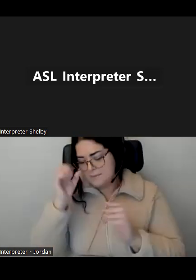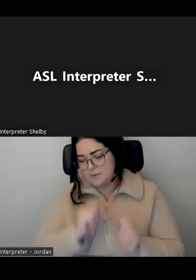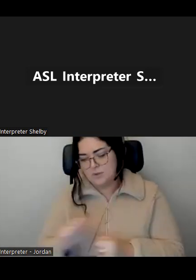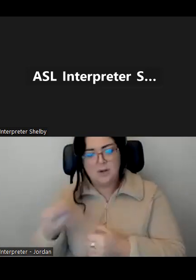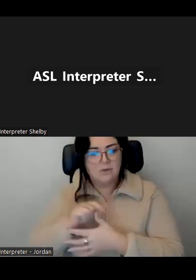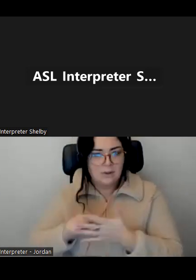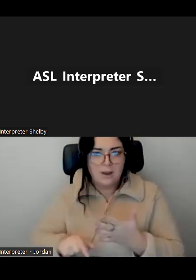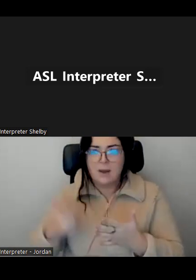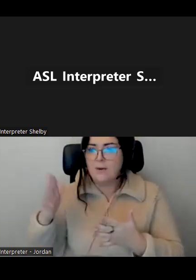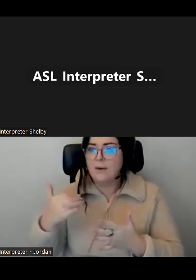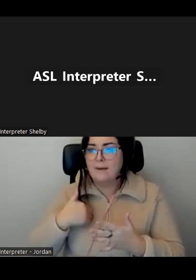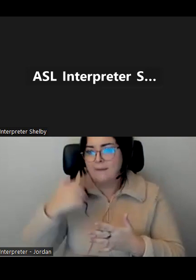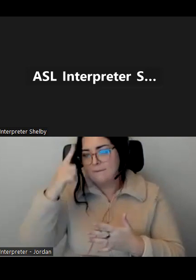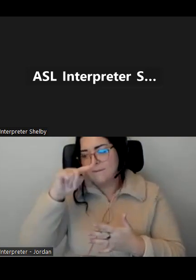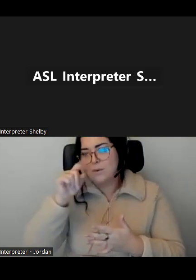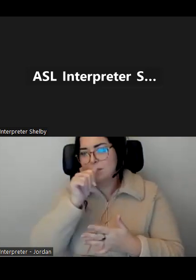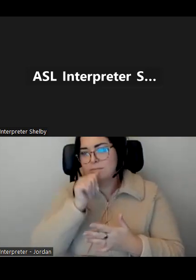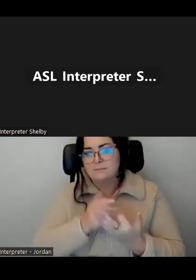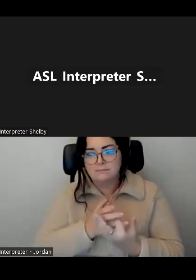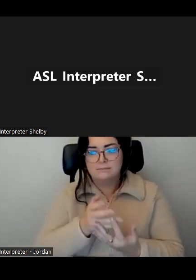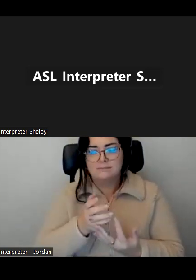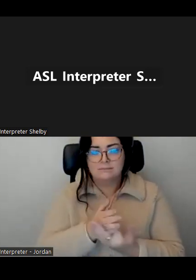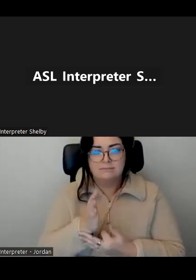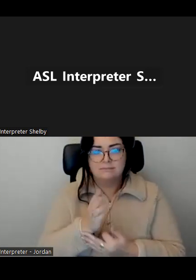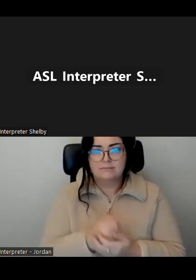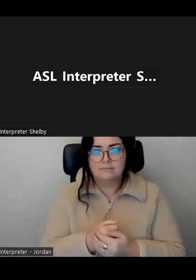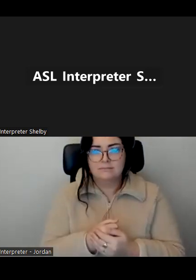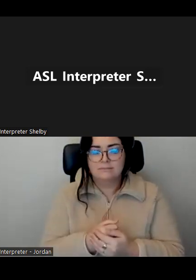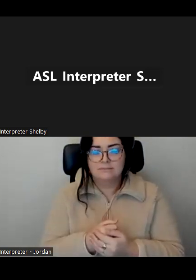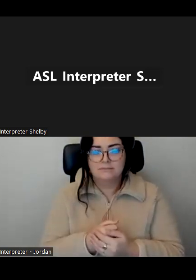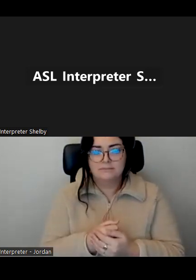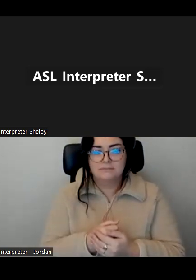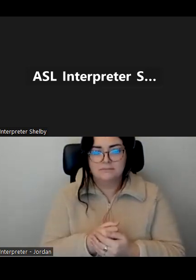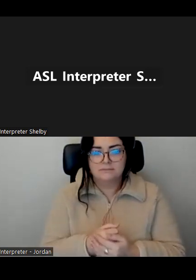we developed over time, including some of those things I just mentioned.